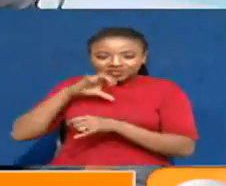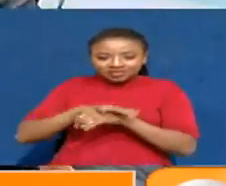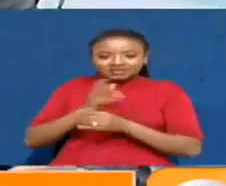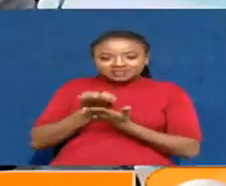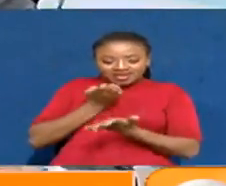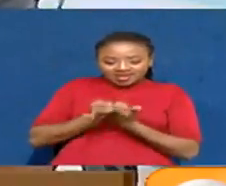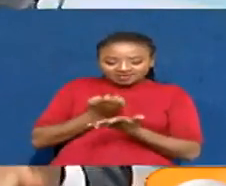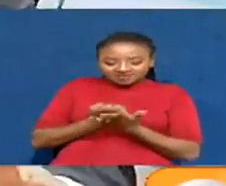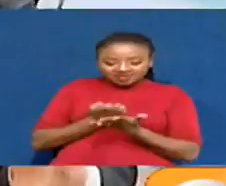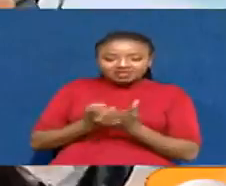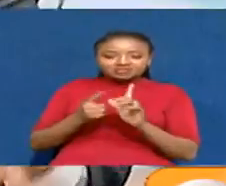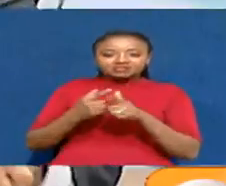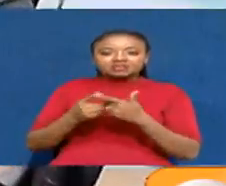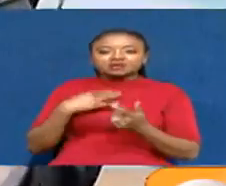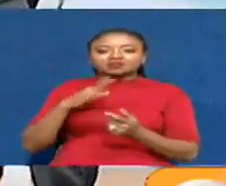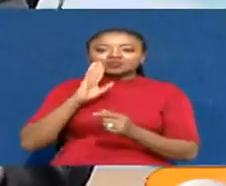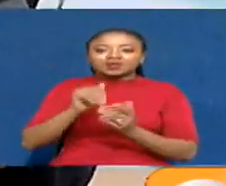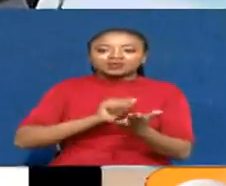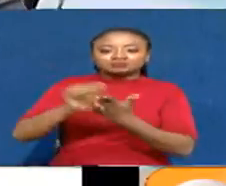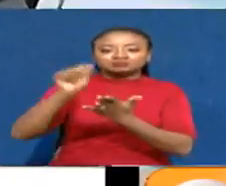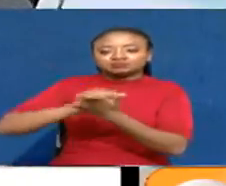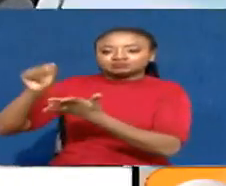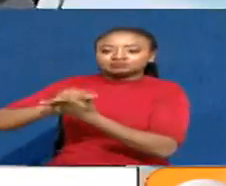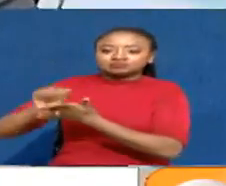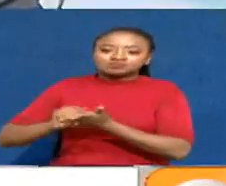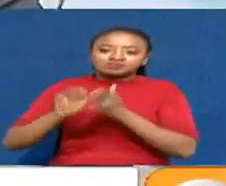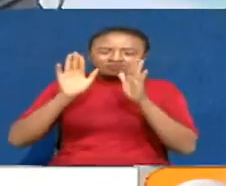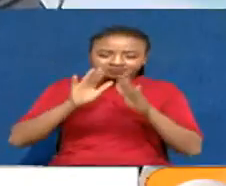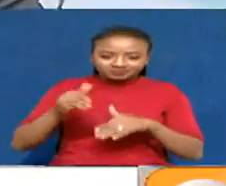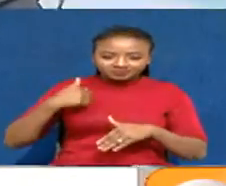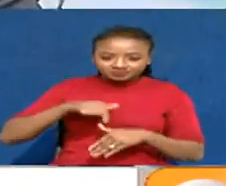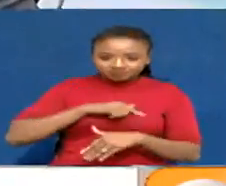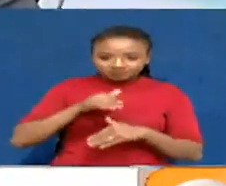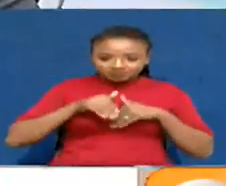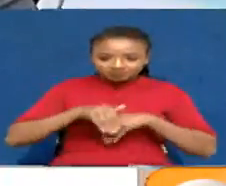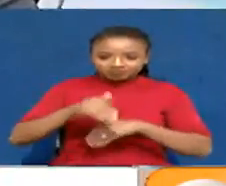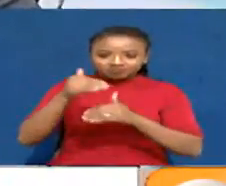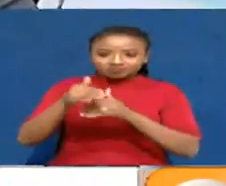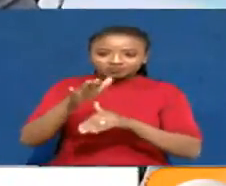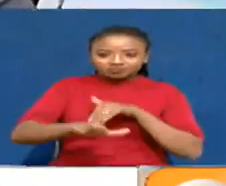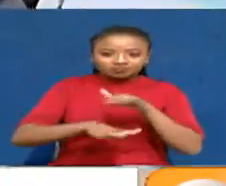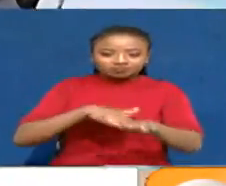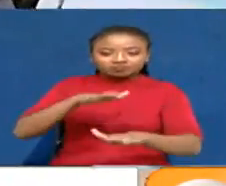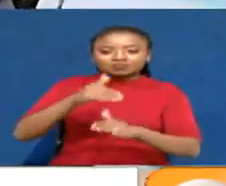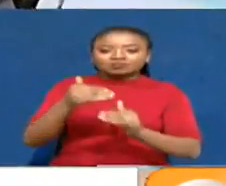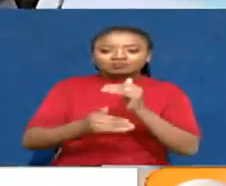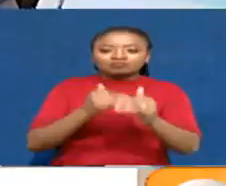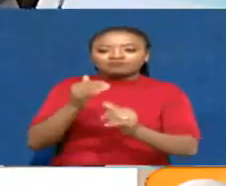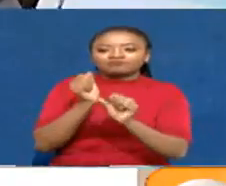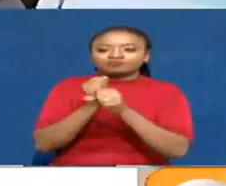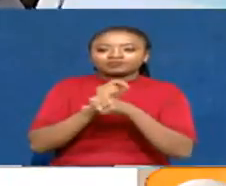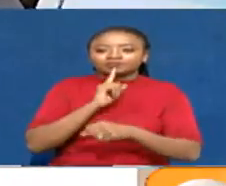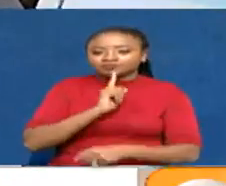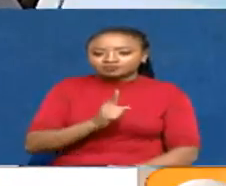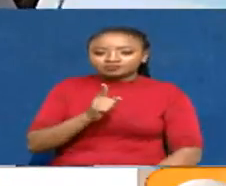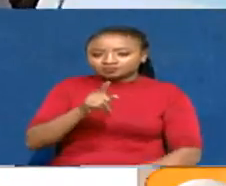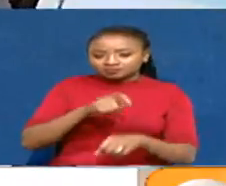illegal also. So we have to go through the steps and the processes that will enable us to ensure that once we print that